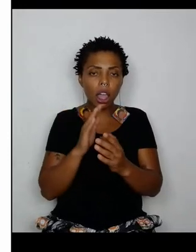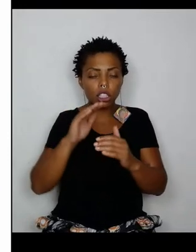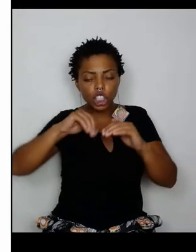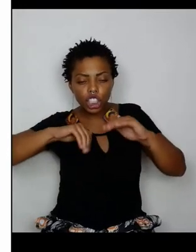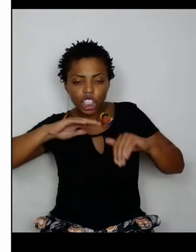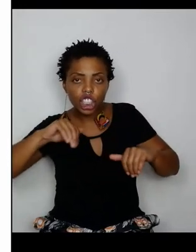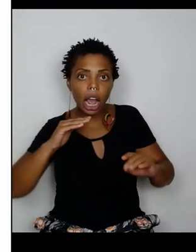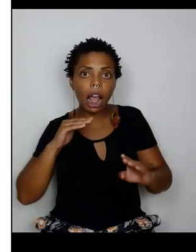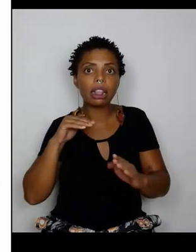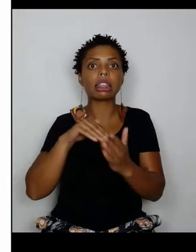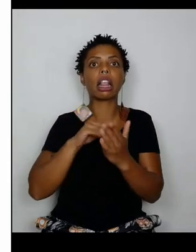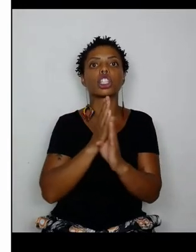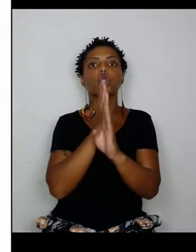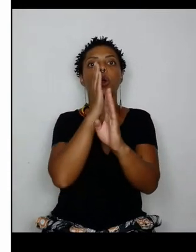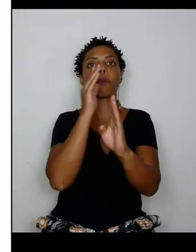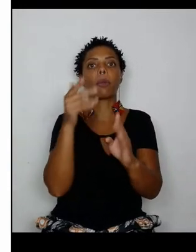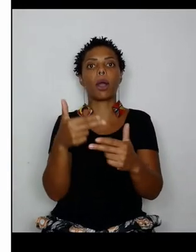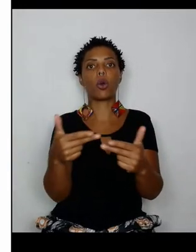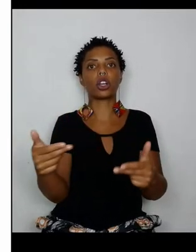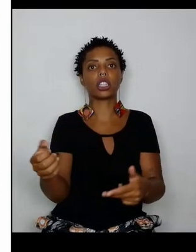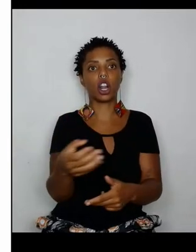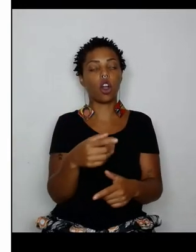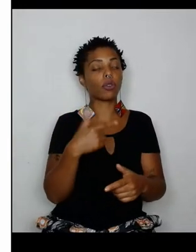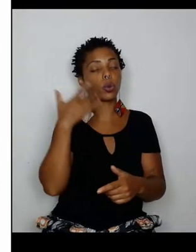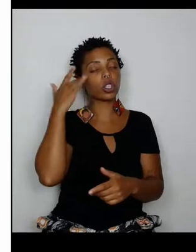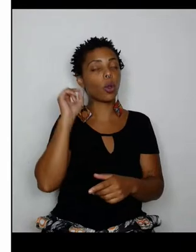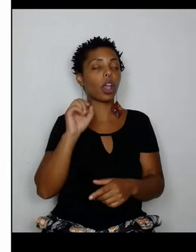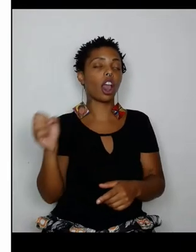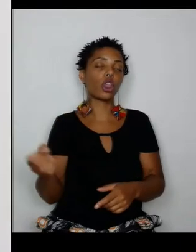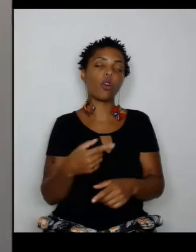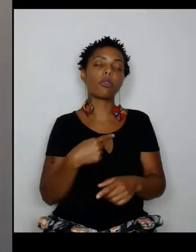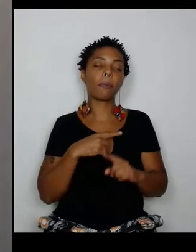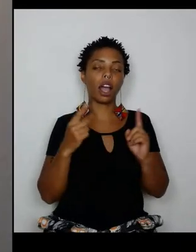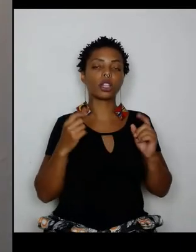i'm excited by what lies ahead thank you